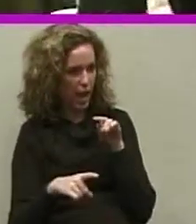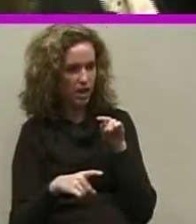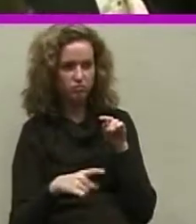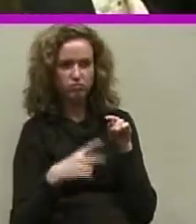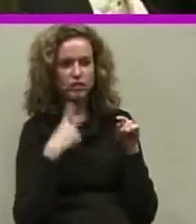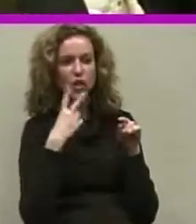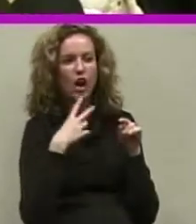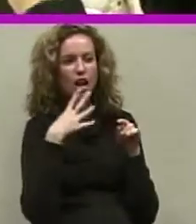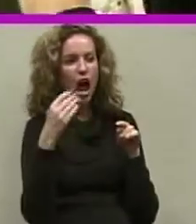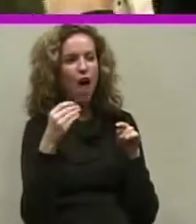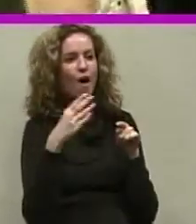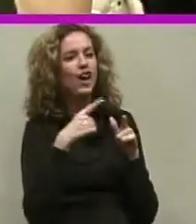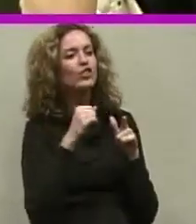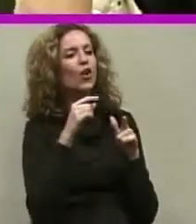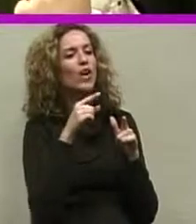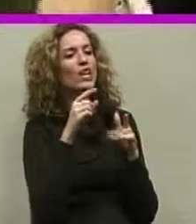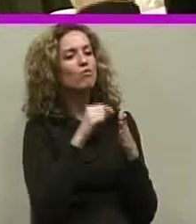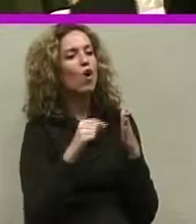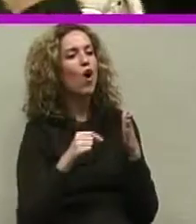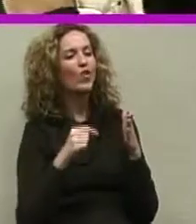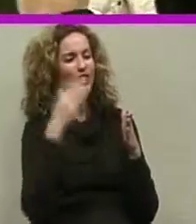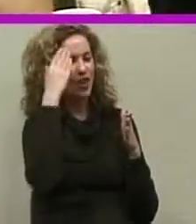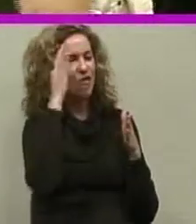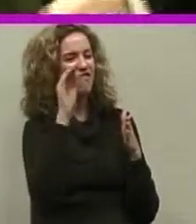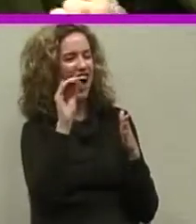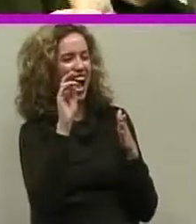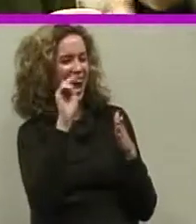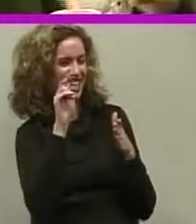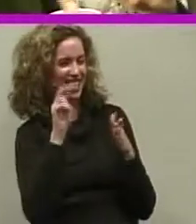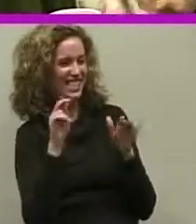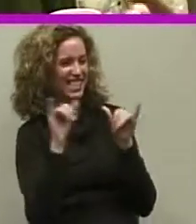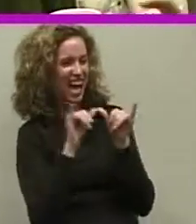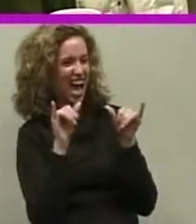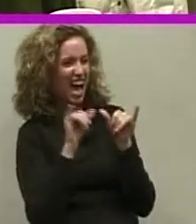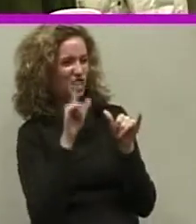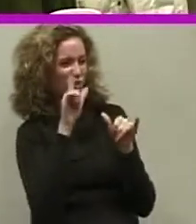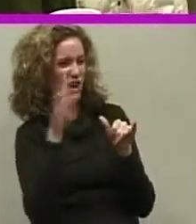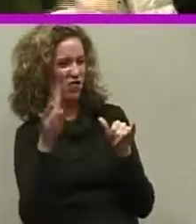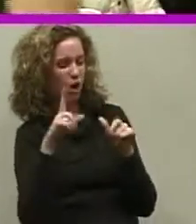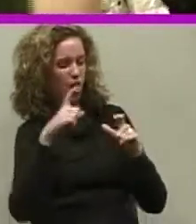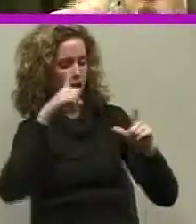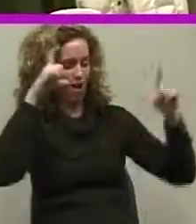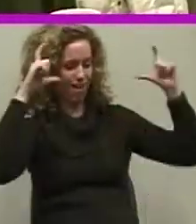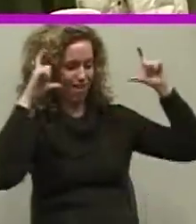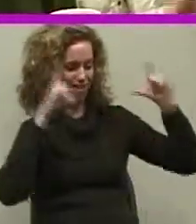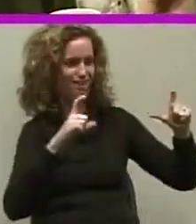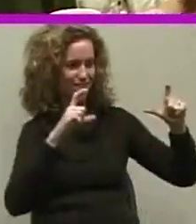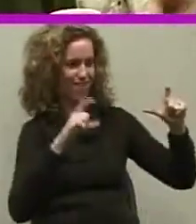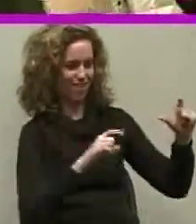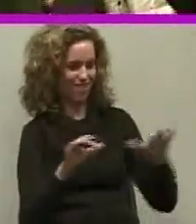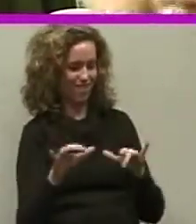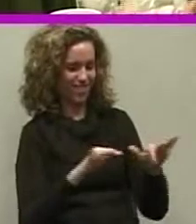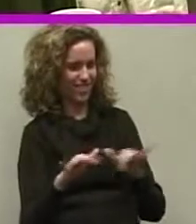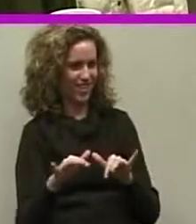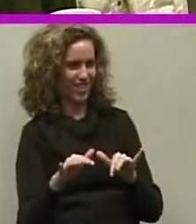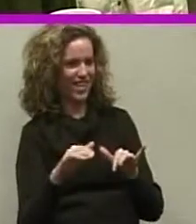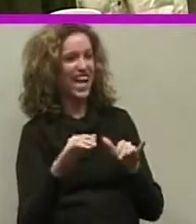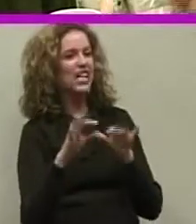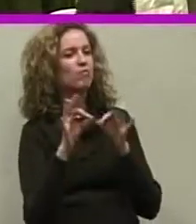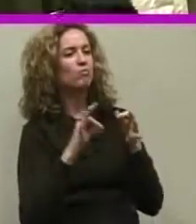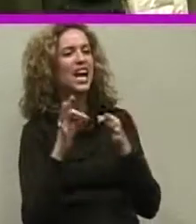size 24, and basically it said, hopefully this is so will learn not to tell me my 7 pages in the